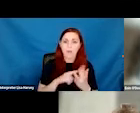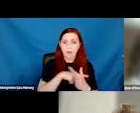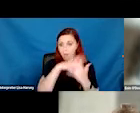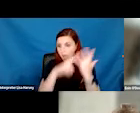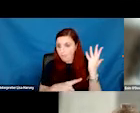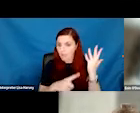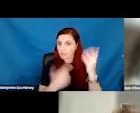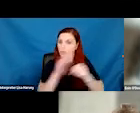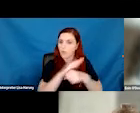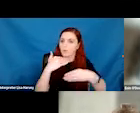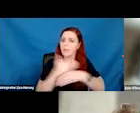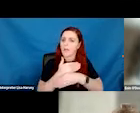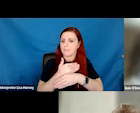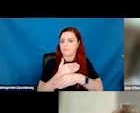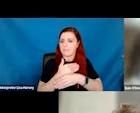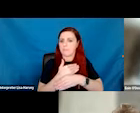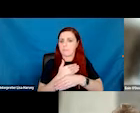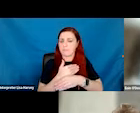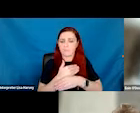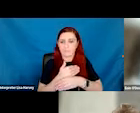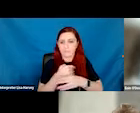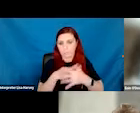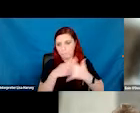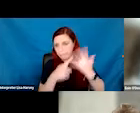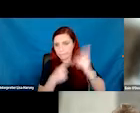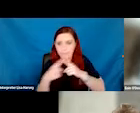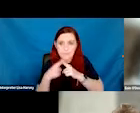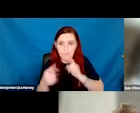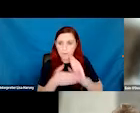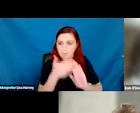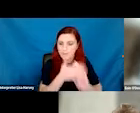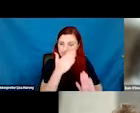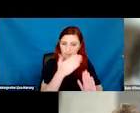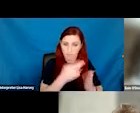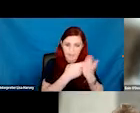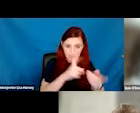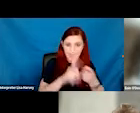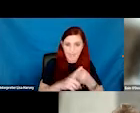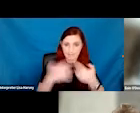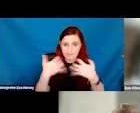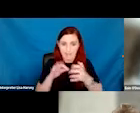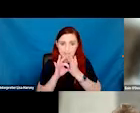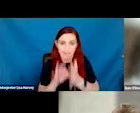by a great number of building regulations and technical guidance documents.